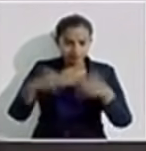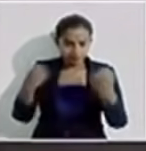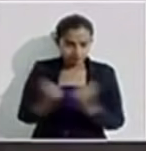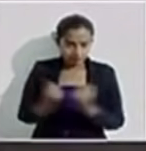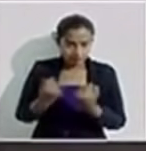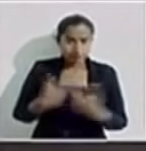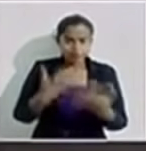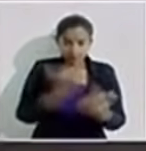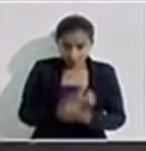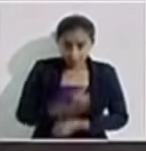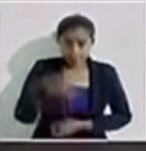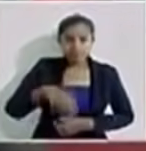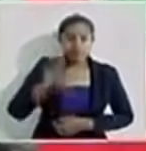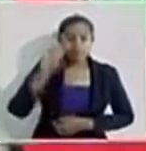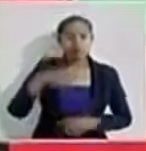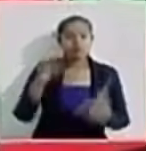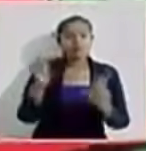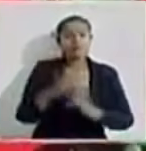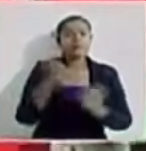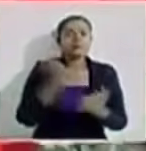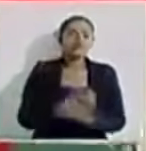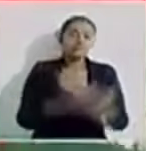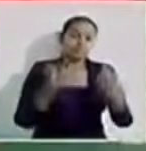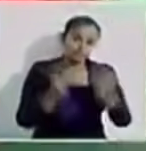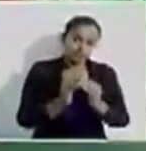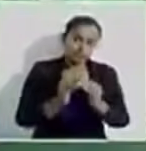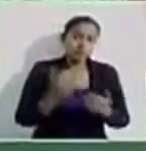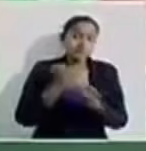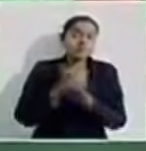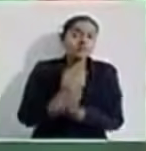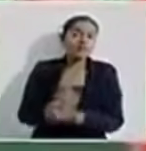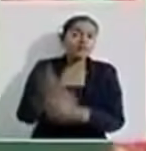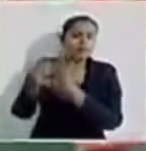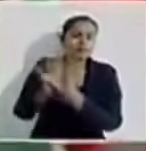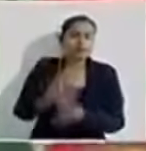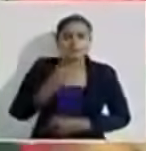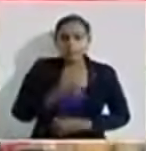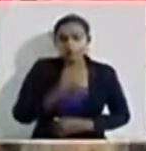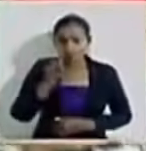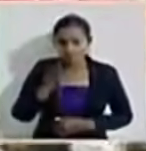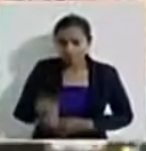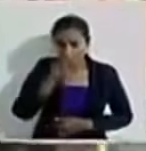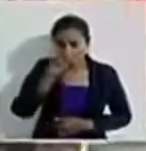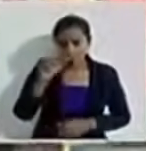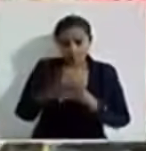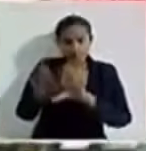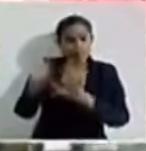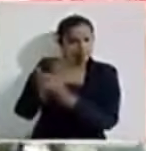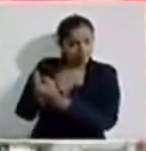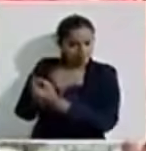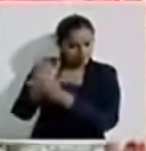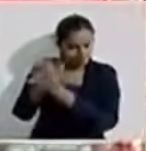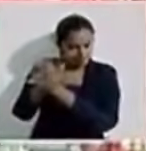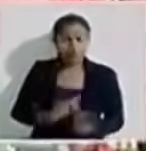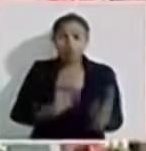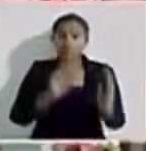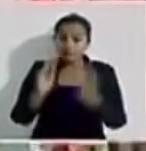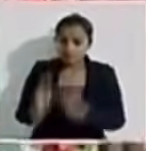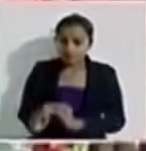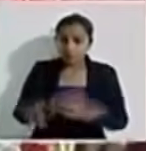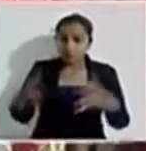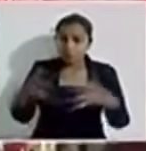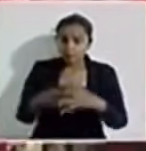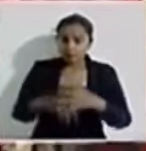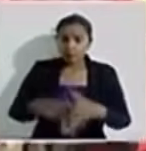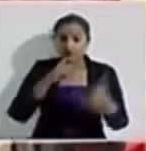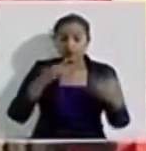police, was remanded until the 21st of this month after he was produced before the Valisara Magistrates Court. He was charged